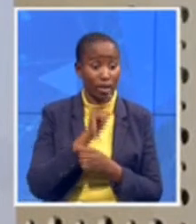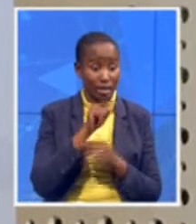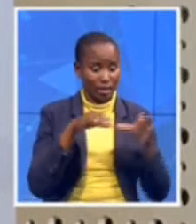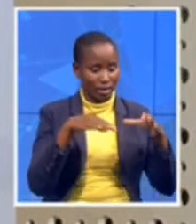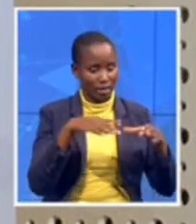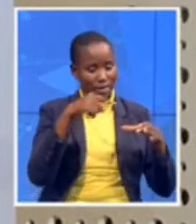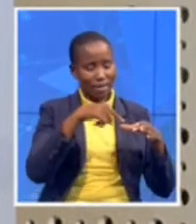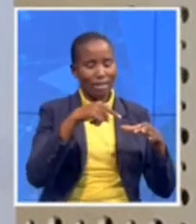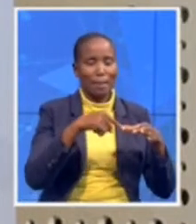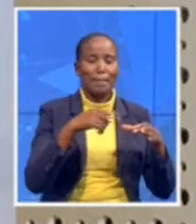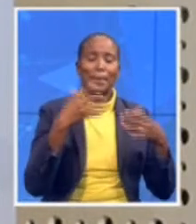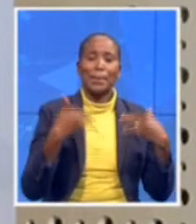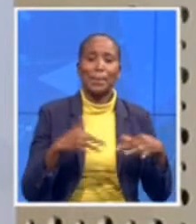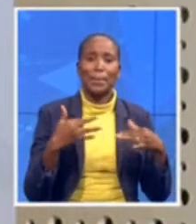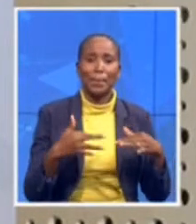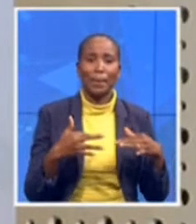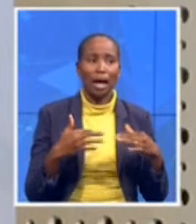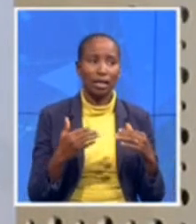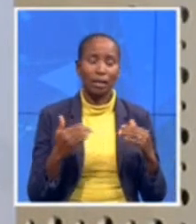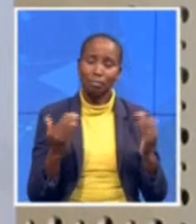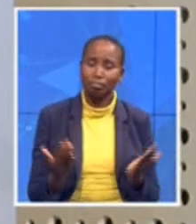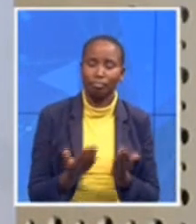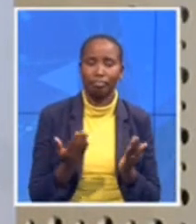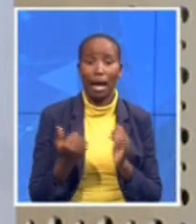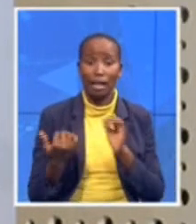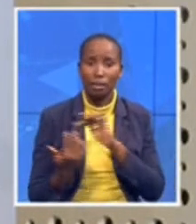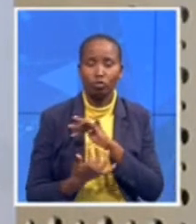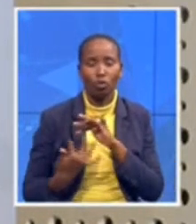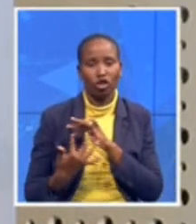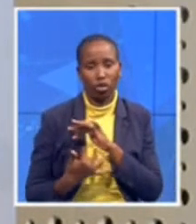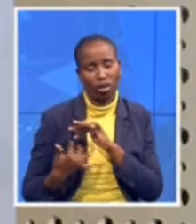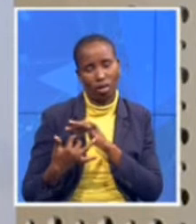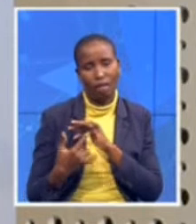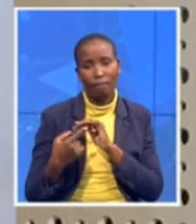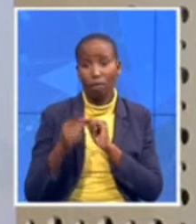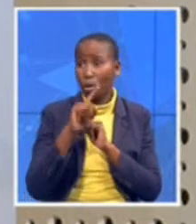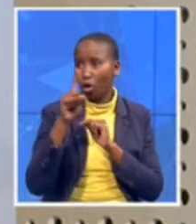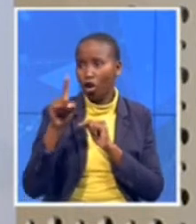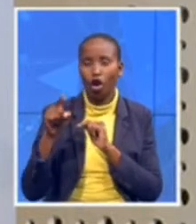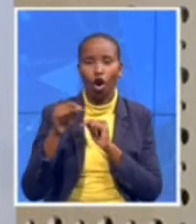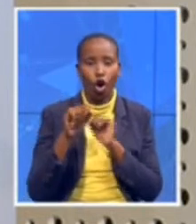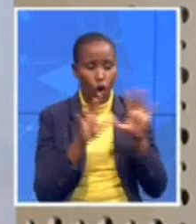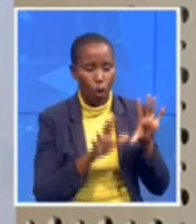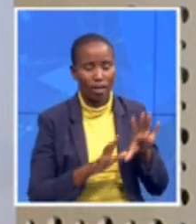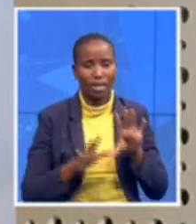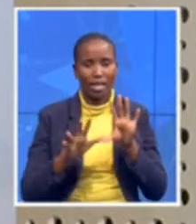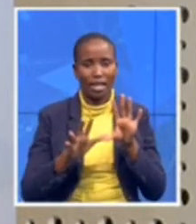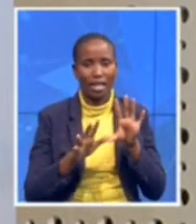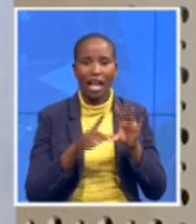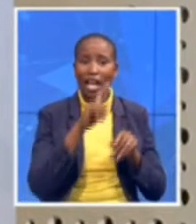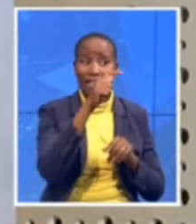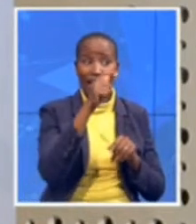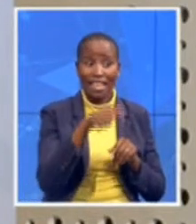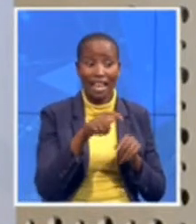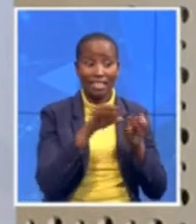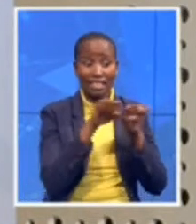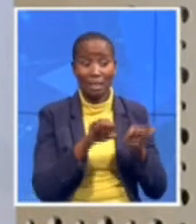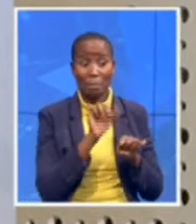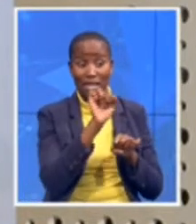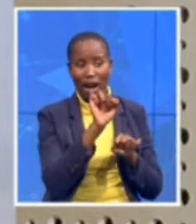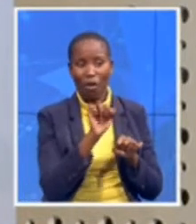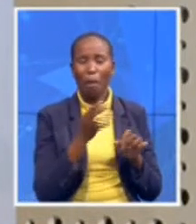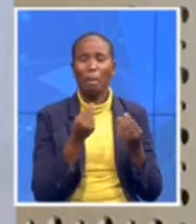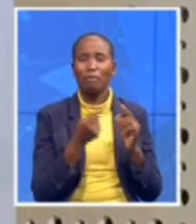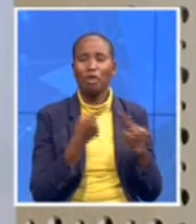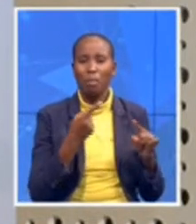regulators, especially on the continent. The Kenyan system draws heavily from our regulator, and we have